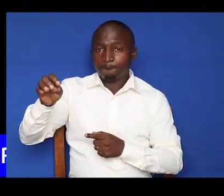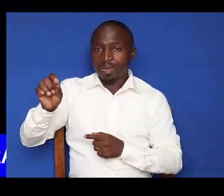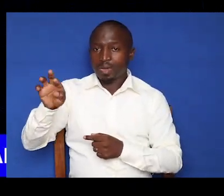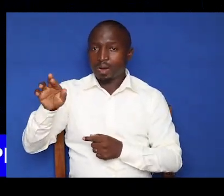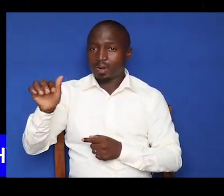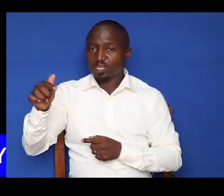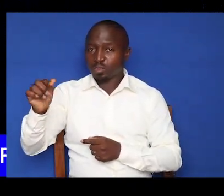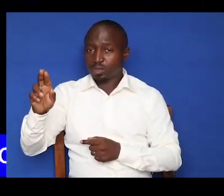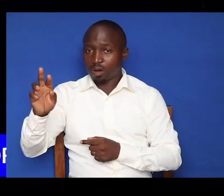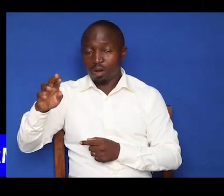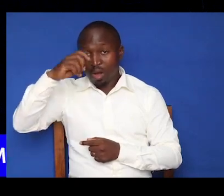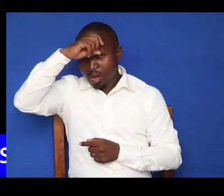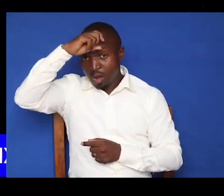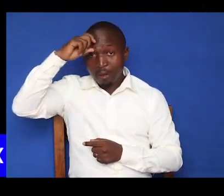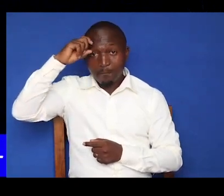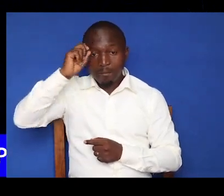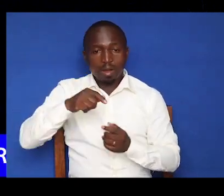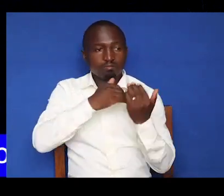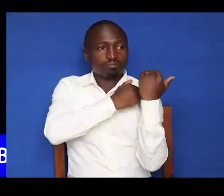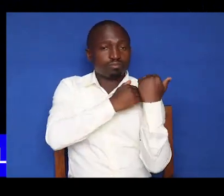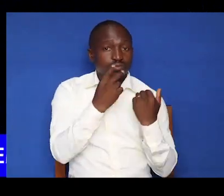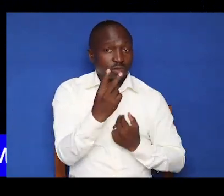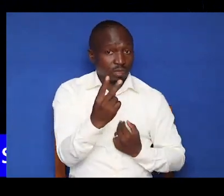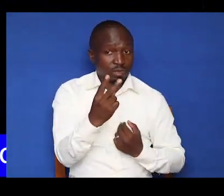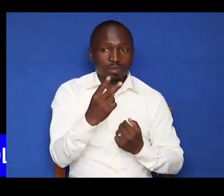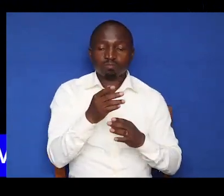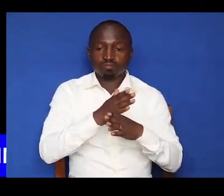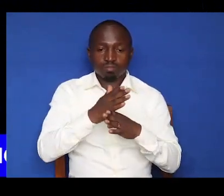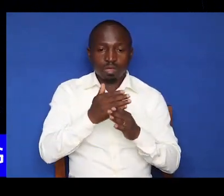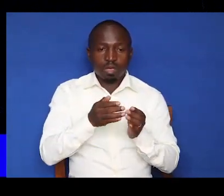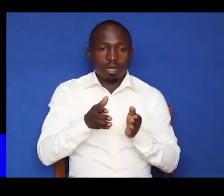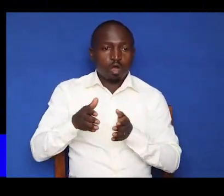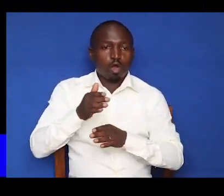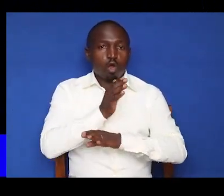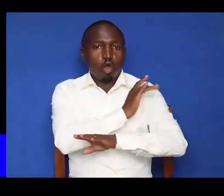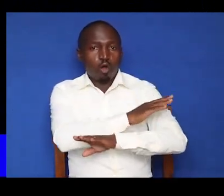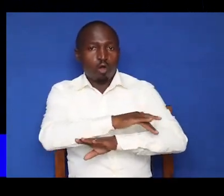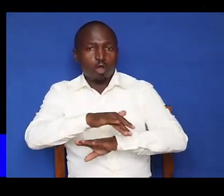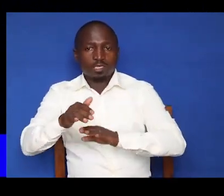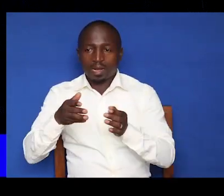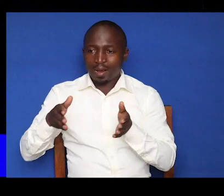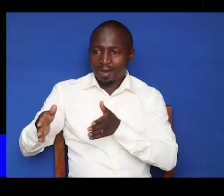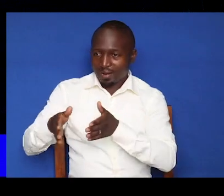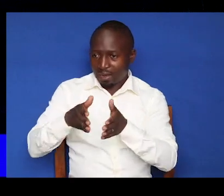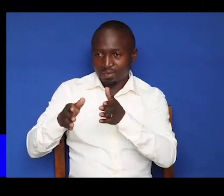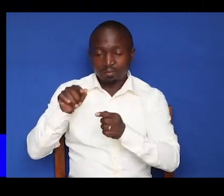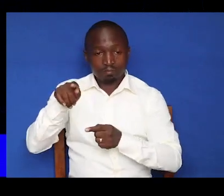two roles pertaining to ocean currents. They use to determine nature